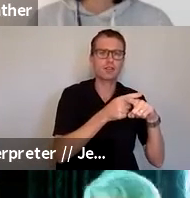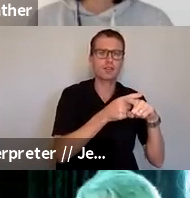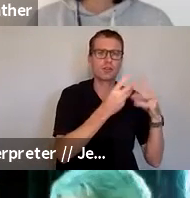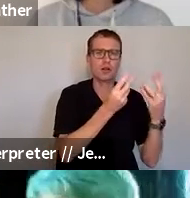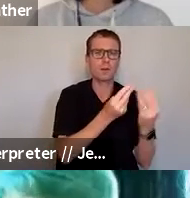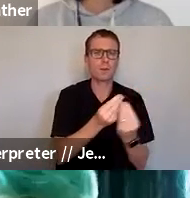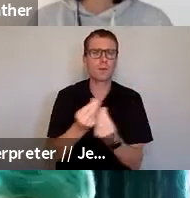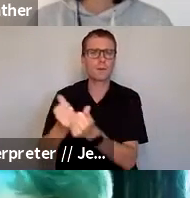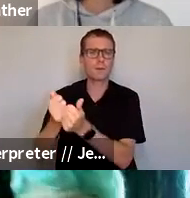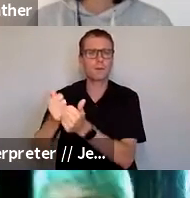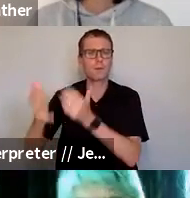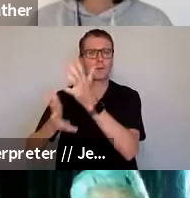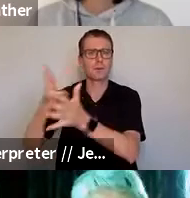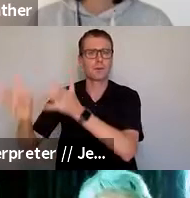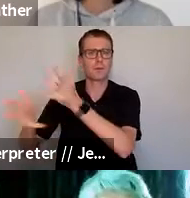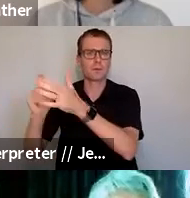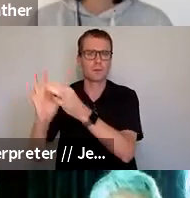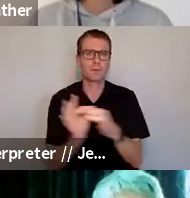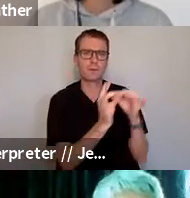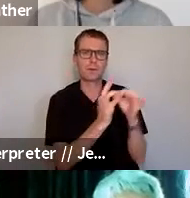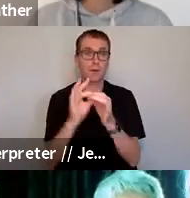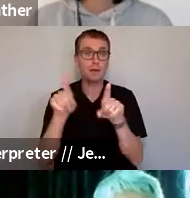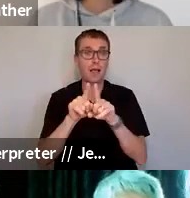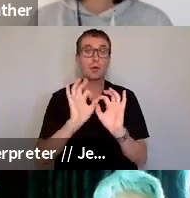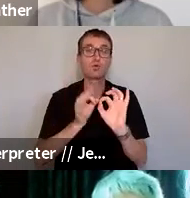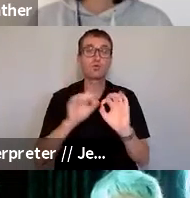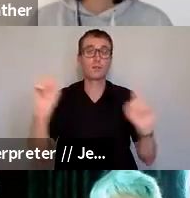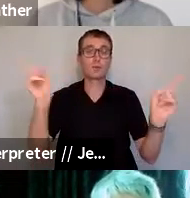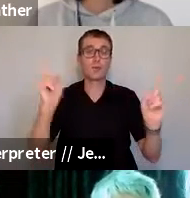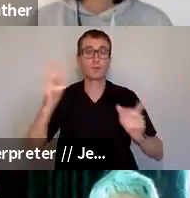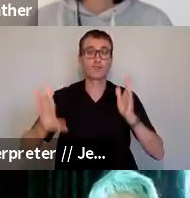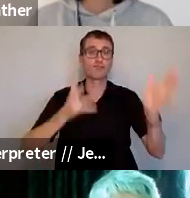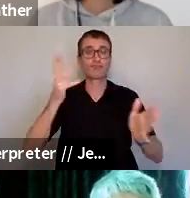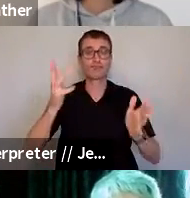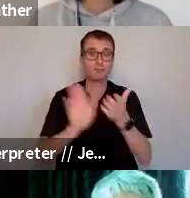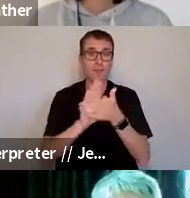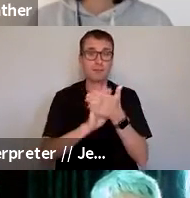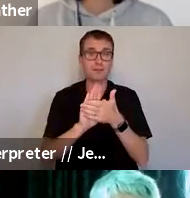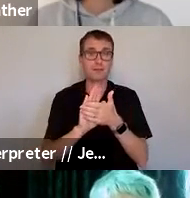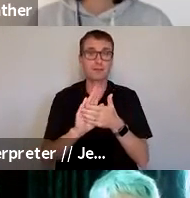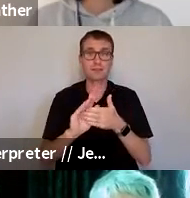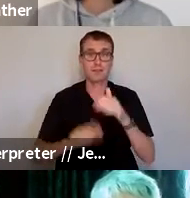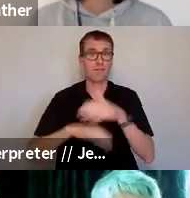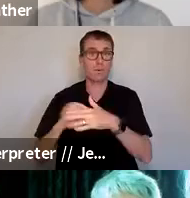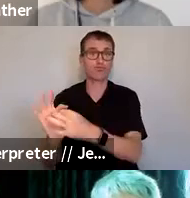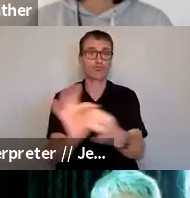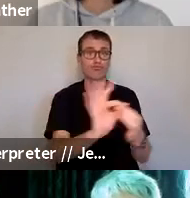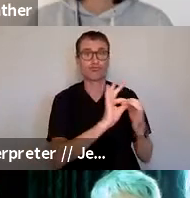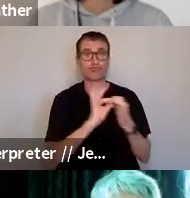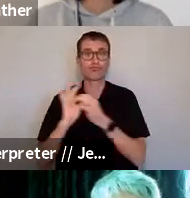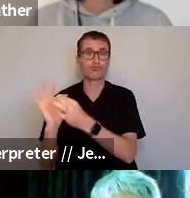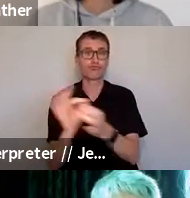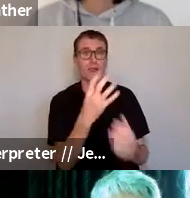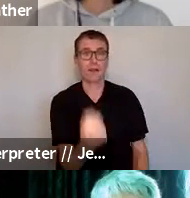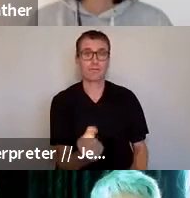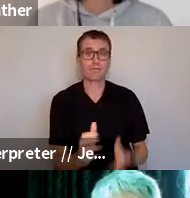as we've got Jeremy signing today, we're being included as a community, so people who are deaf can